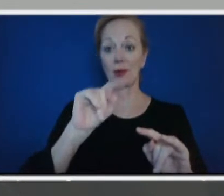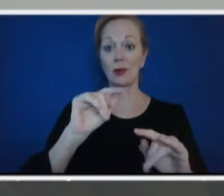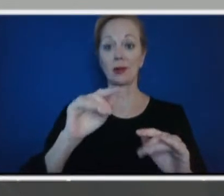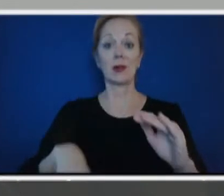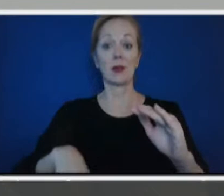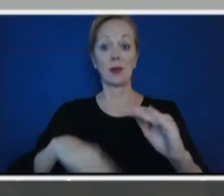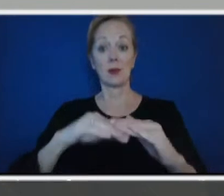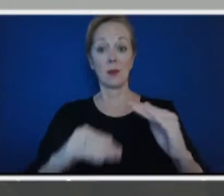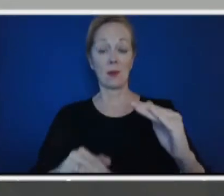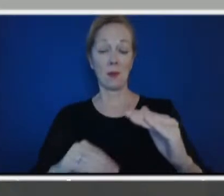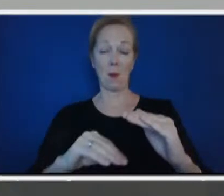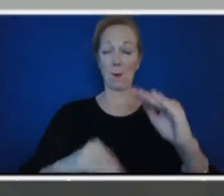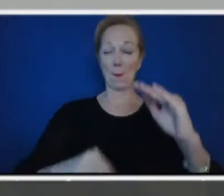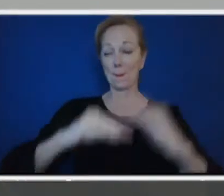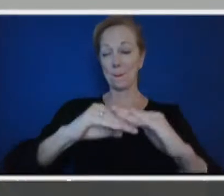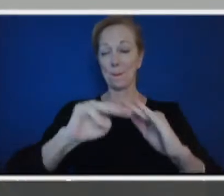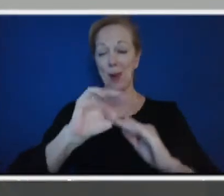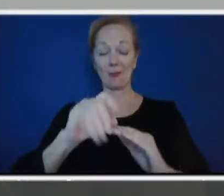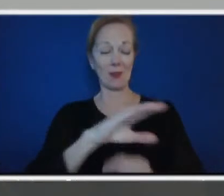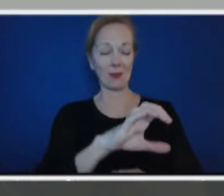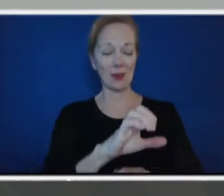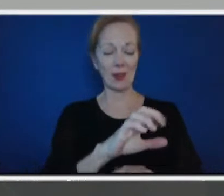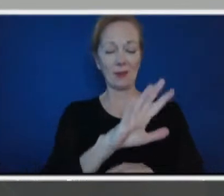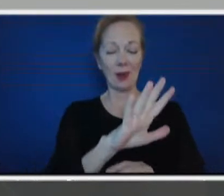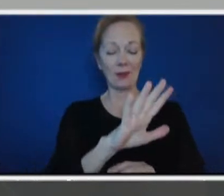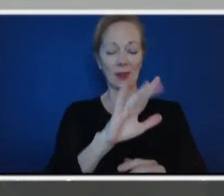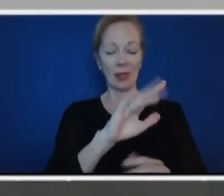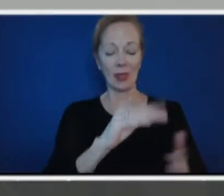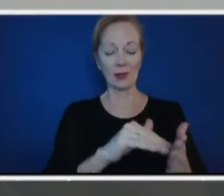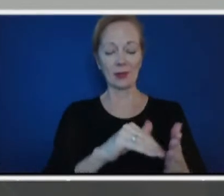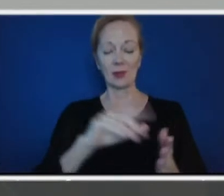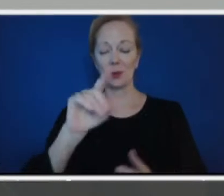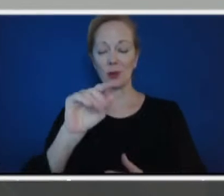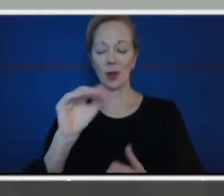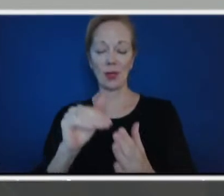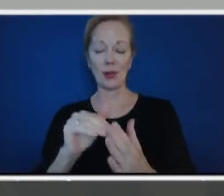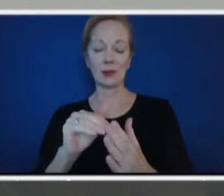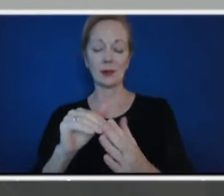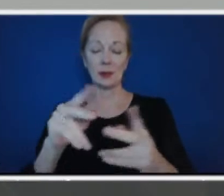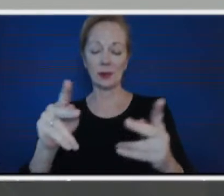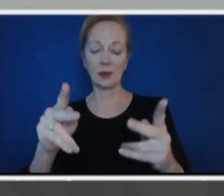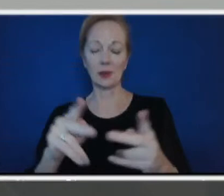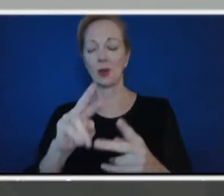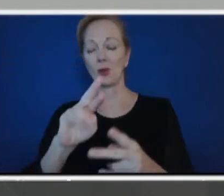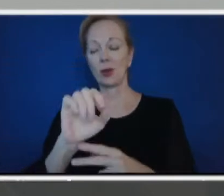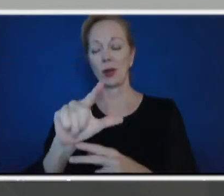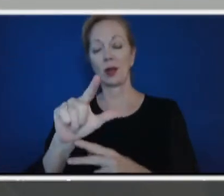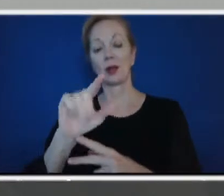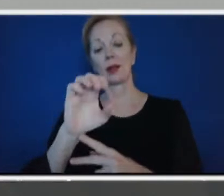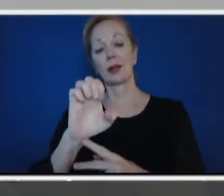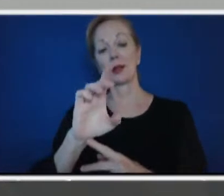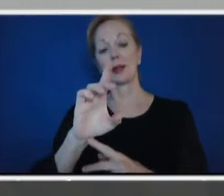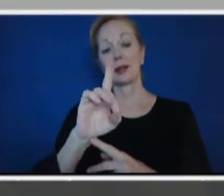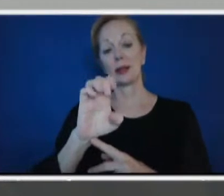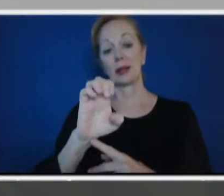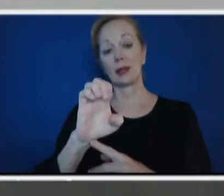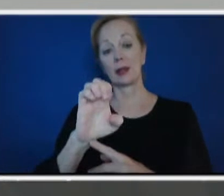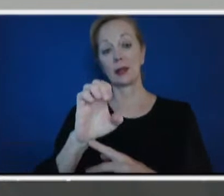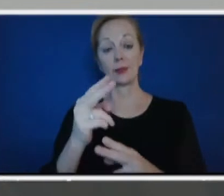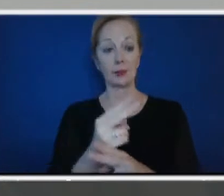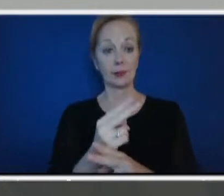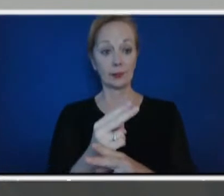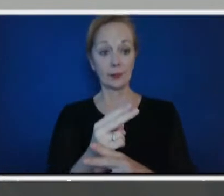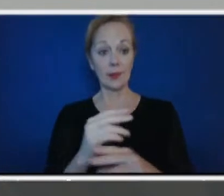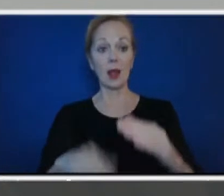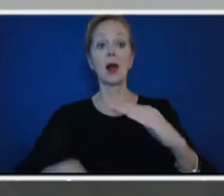footage from 105,000 square feet with up to 20,000 square feet of retail EDE uses to the following. So we can go up